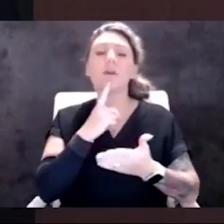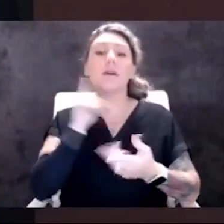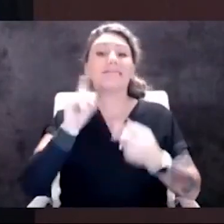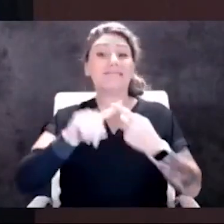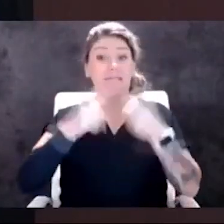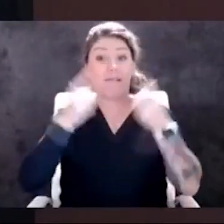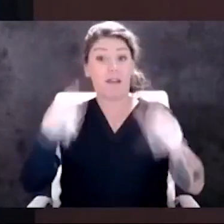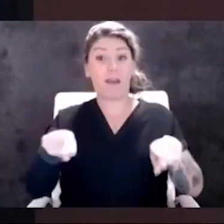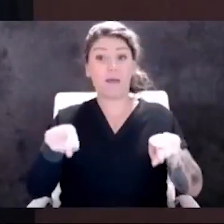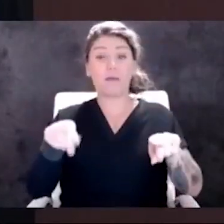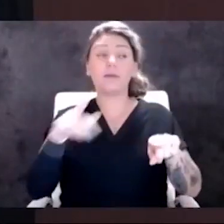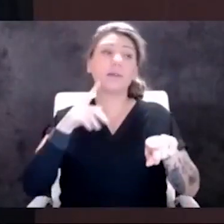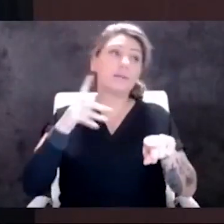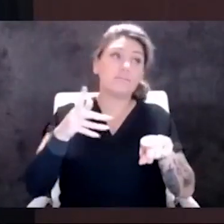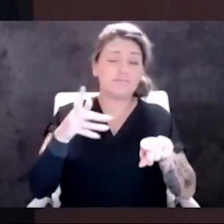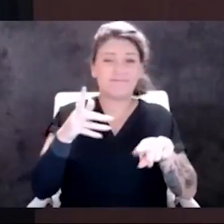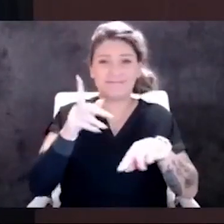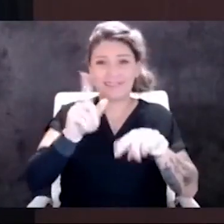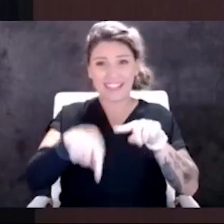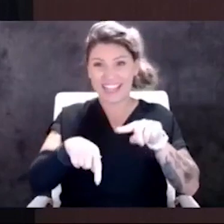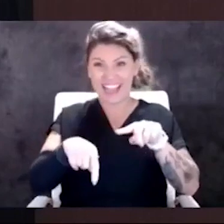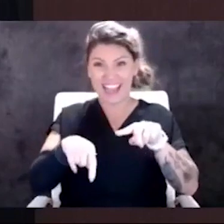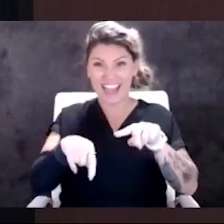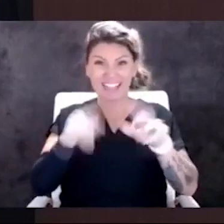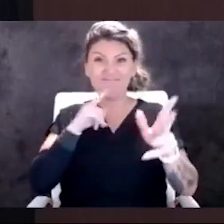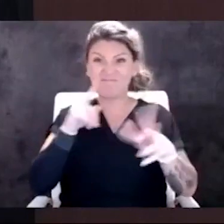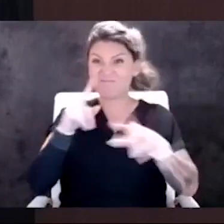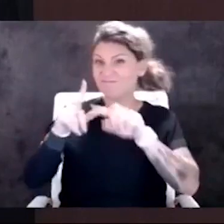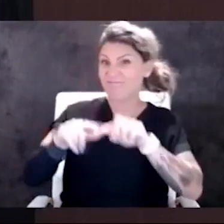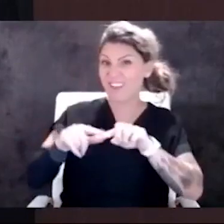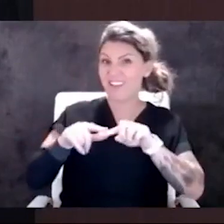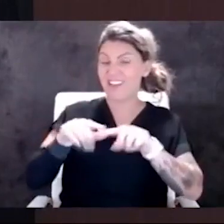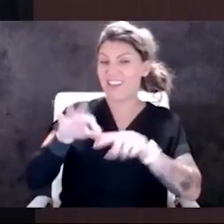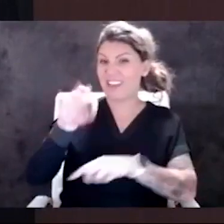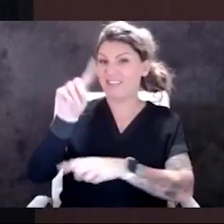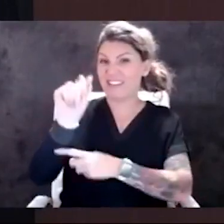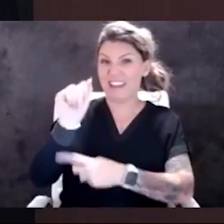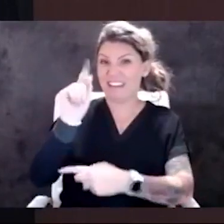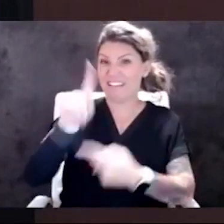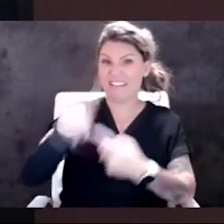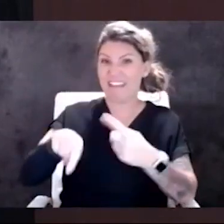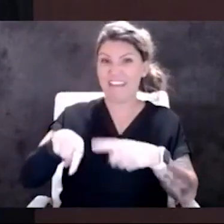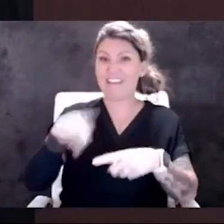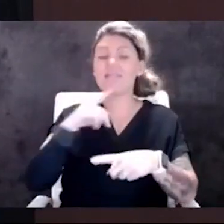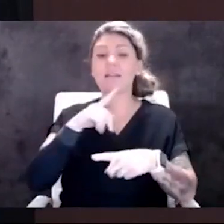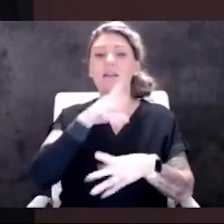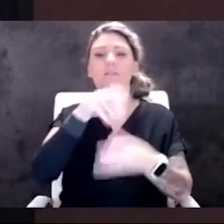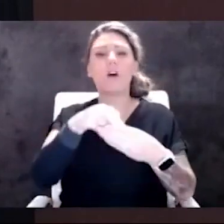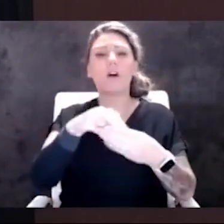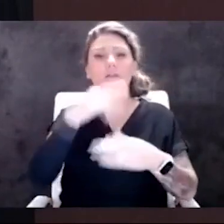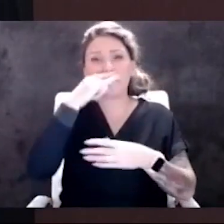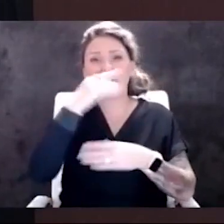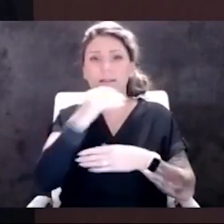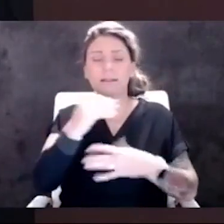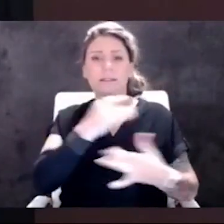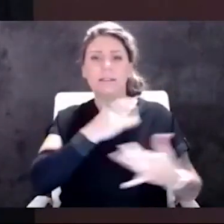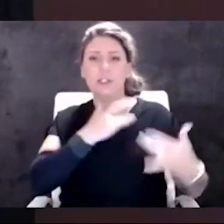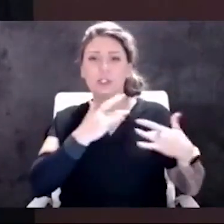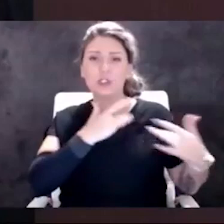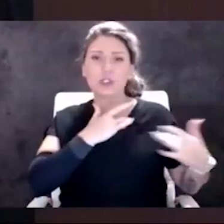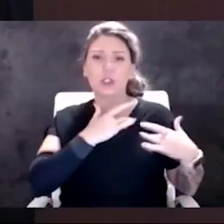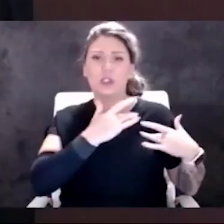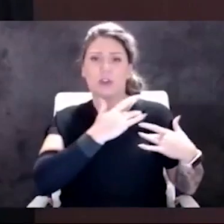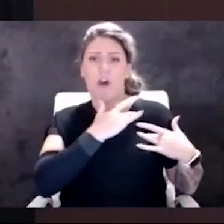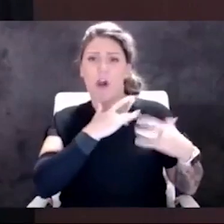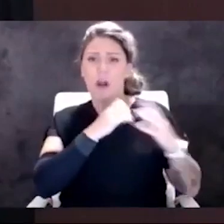we're not going to be able to act on it. The FDA can't act on it. And because it involves kids and because there were some concerns about pericarditis and myocarditis, and